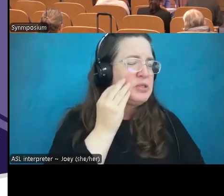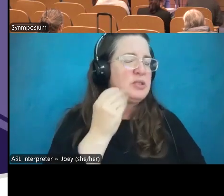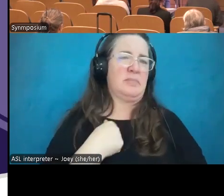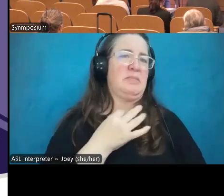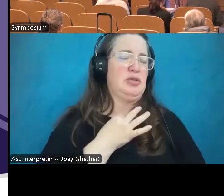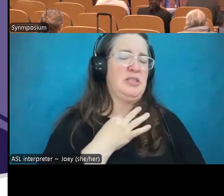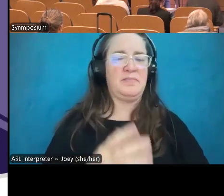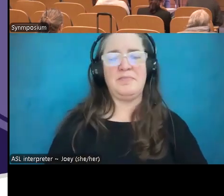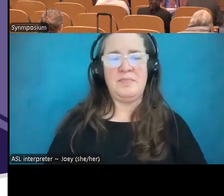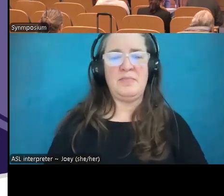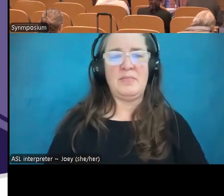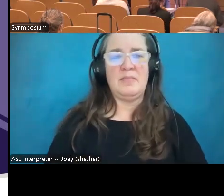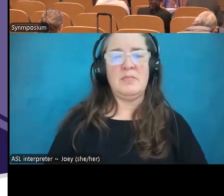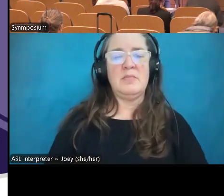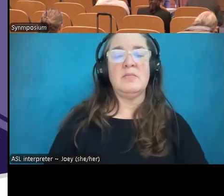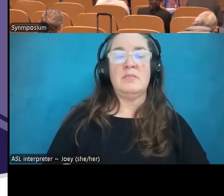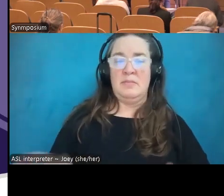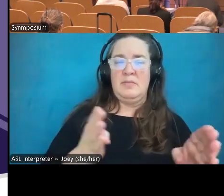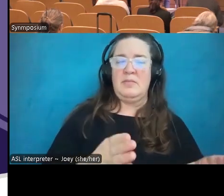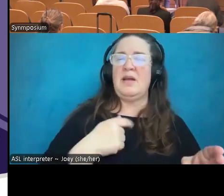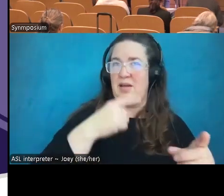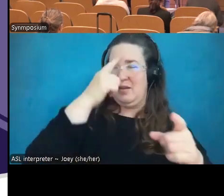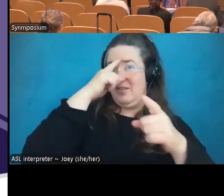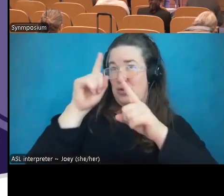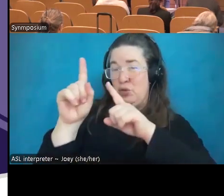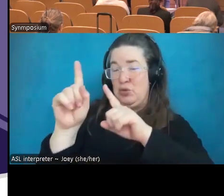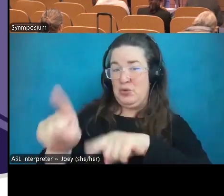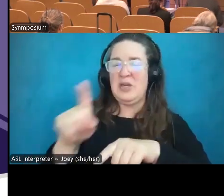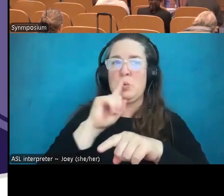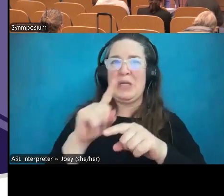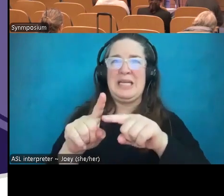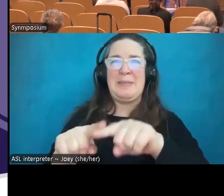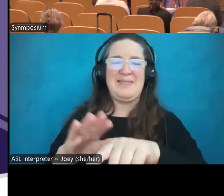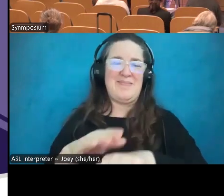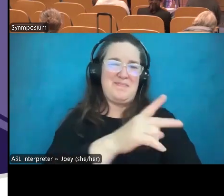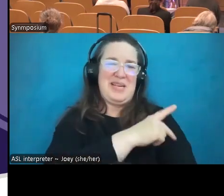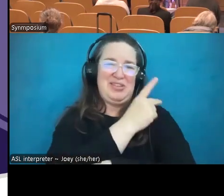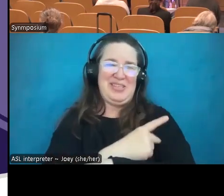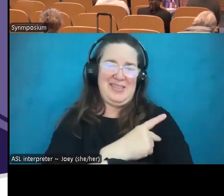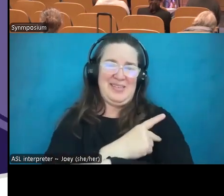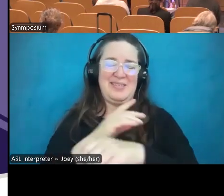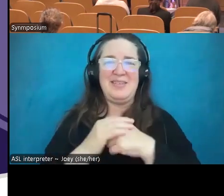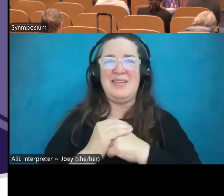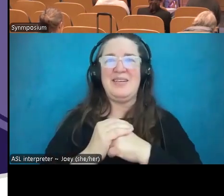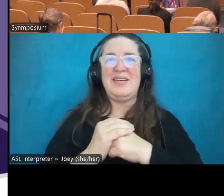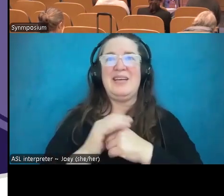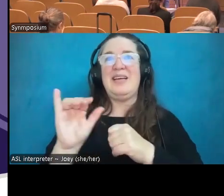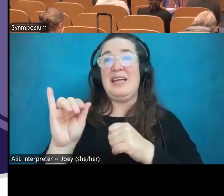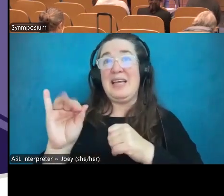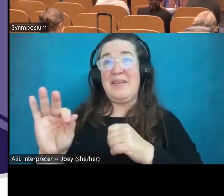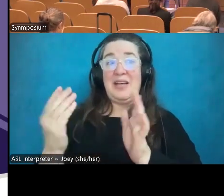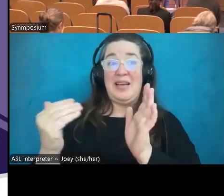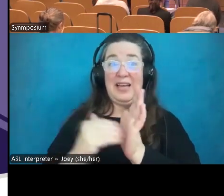I agree with you, and I do find that it really depends on the patient, on what happens if they were to get